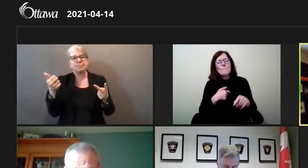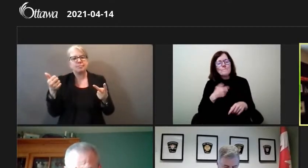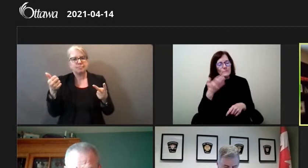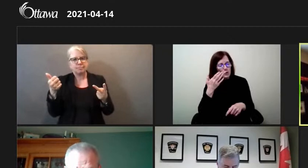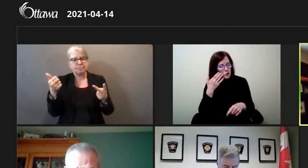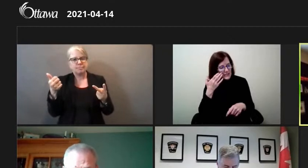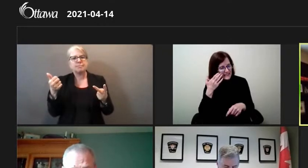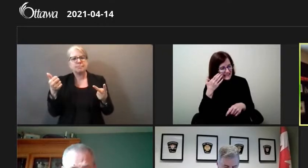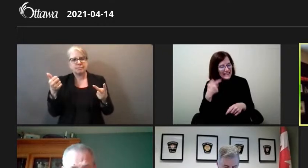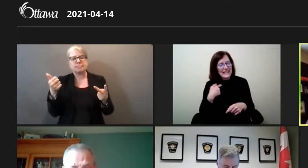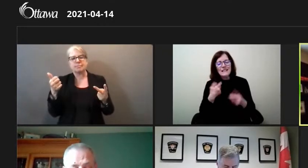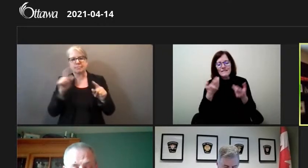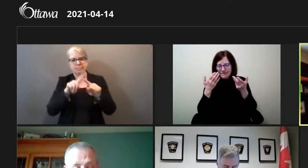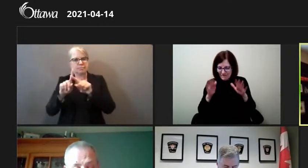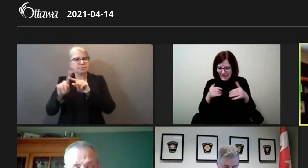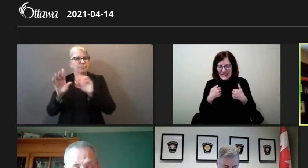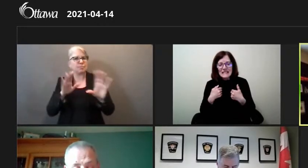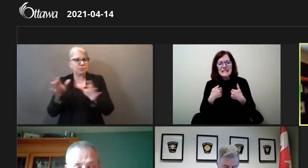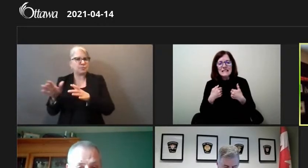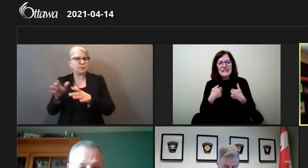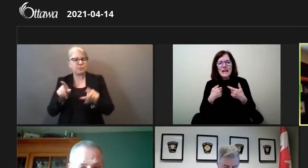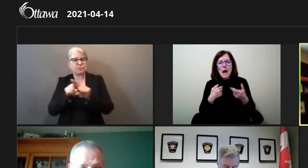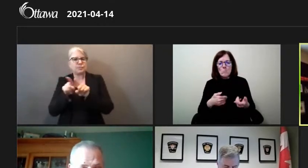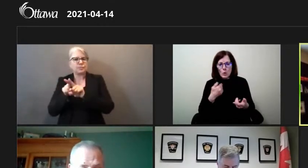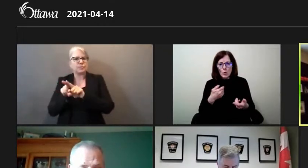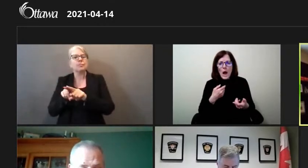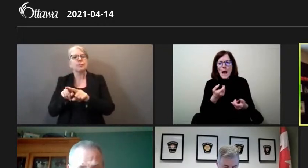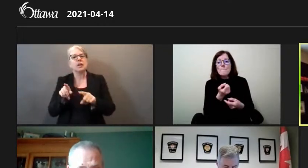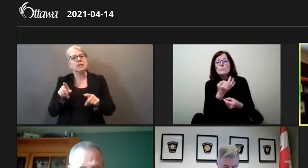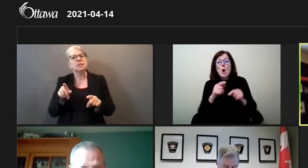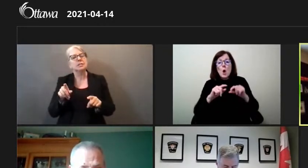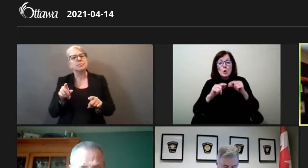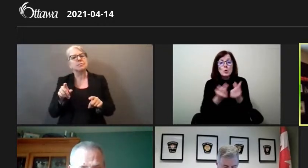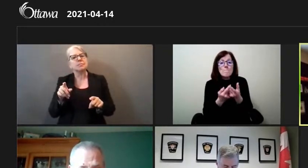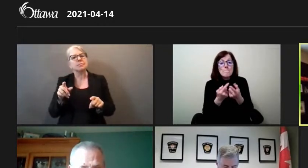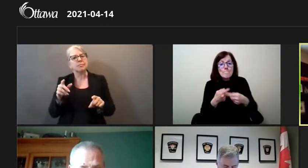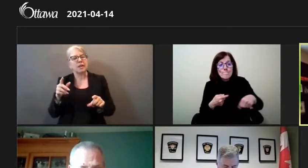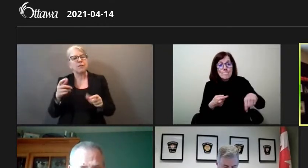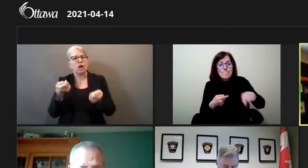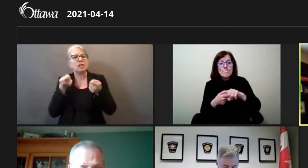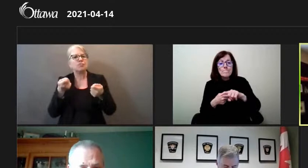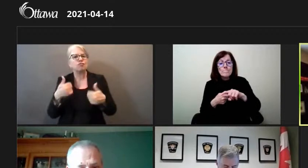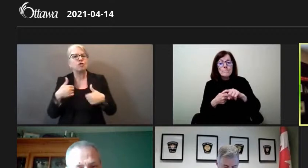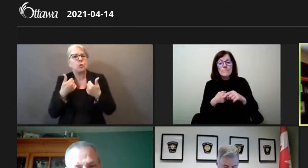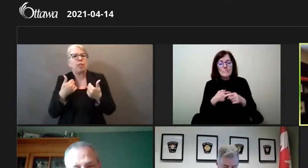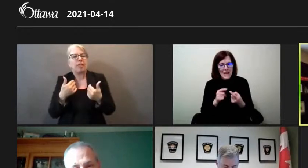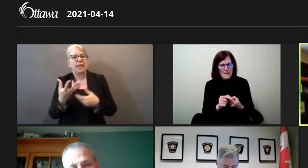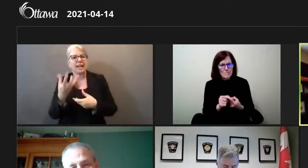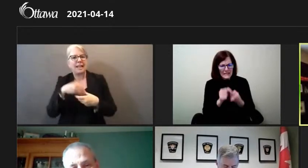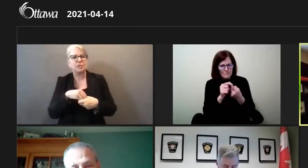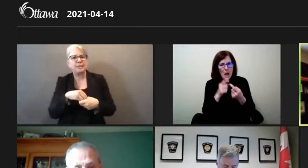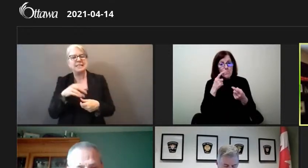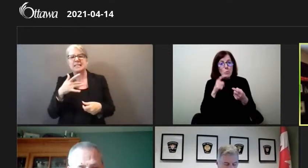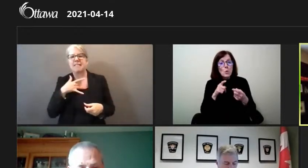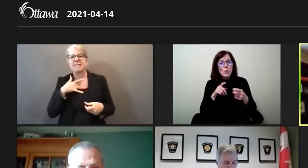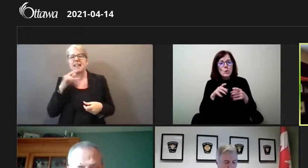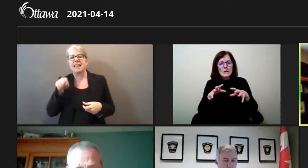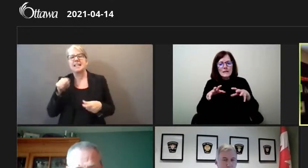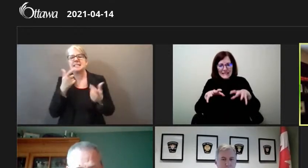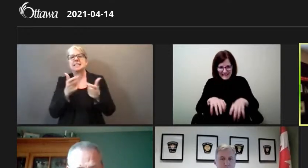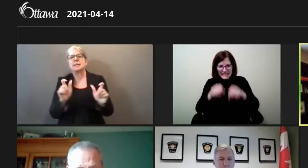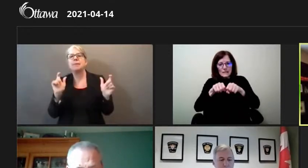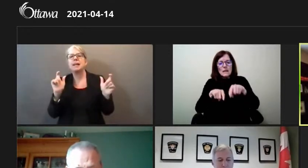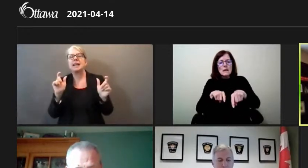with various groups as well to in terms of youth engagement. Mm-hmm. I think this is a bigger sort